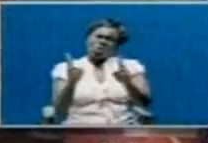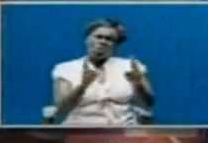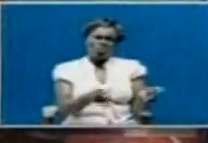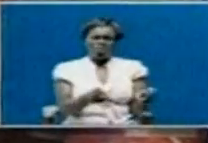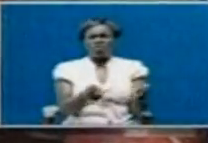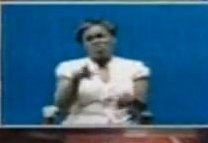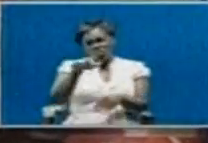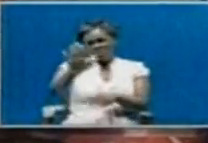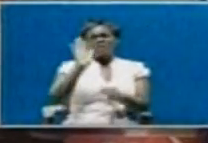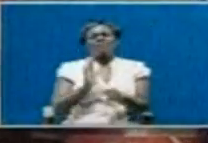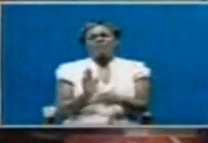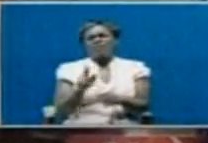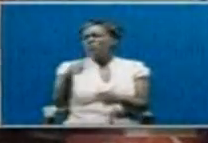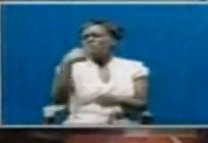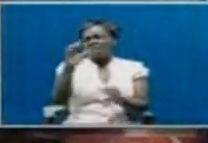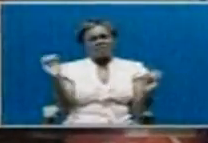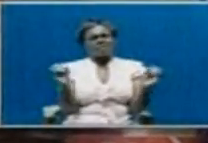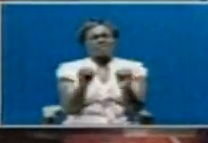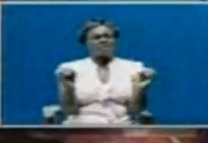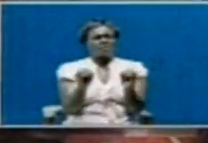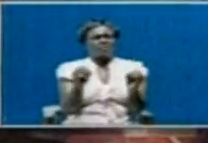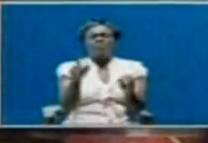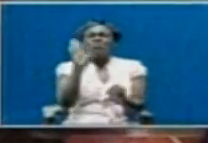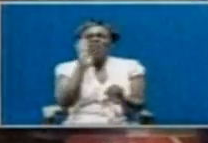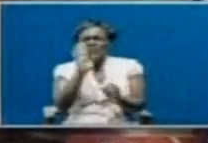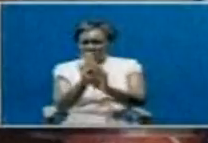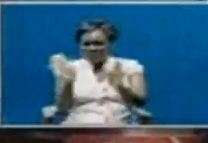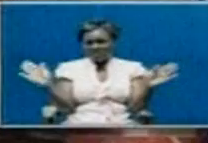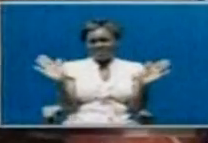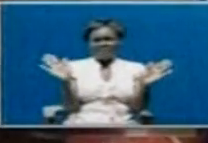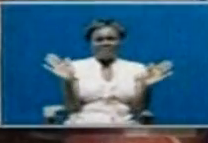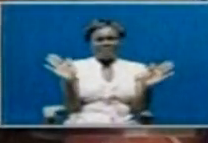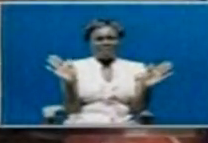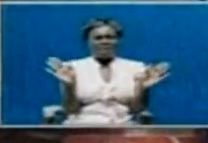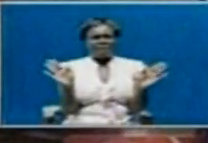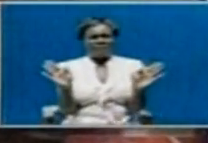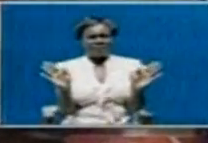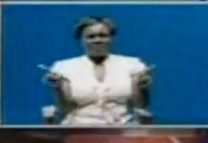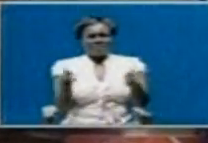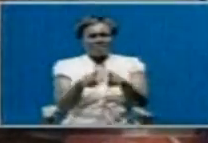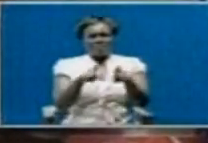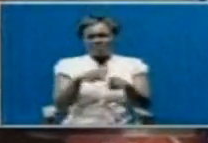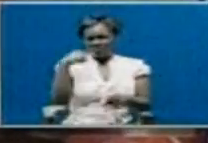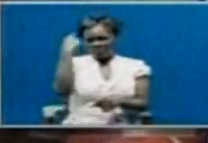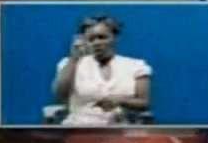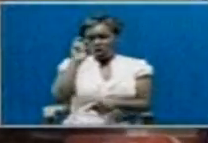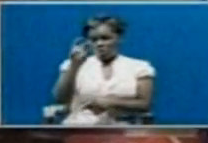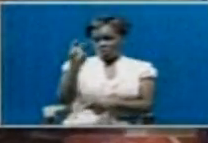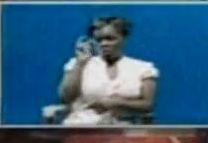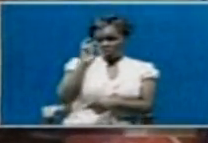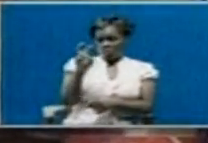all you. But you don't say. No, I just whisper. No. No, but even the look, you see the look. The